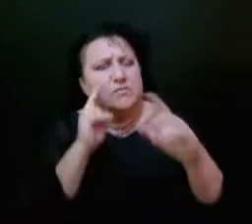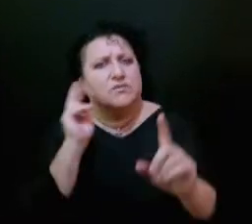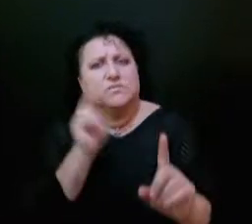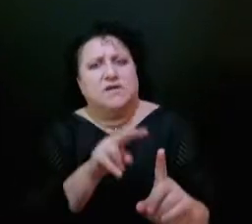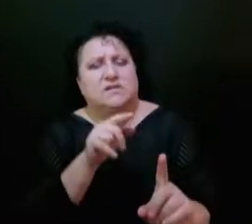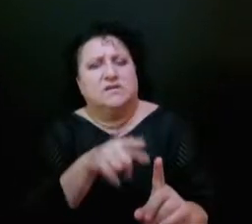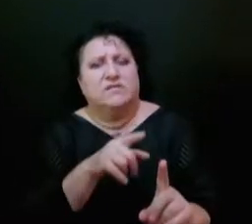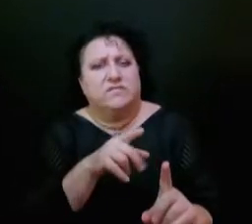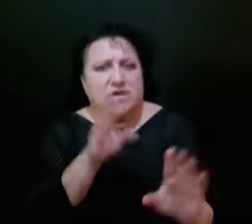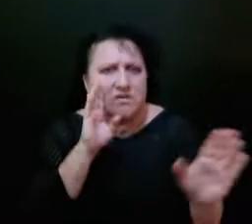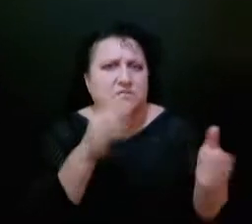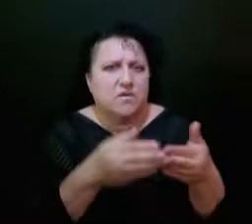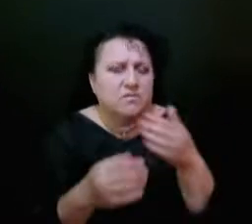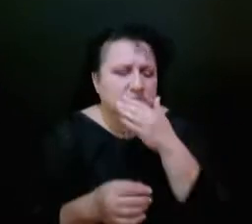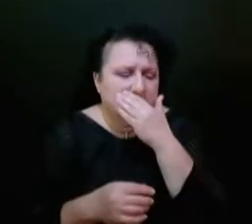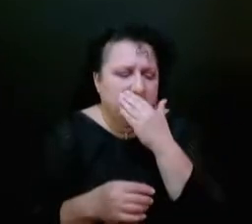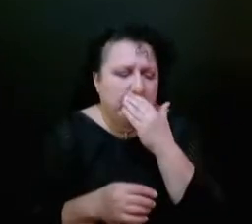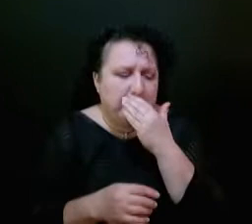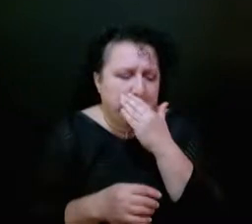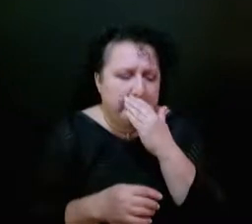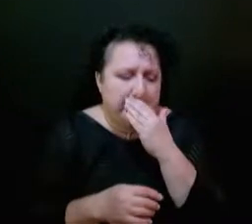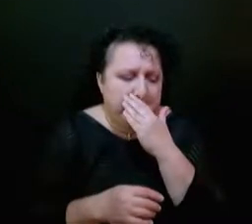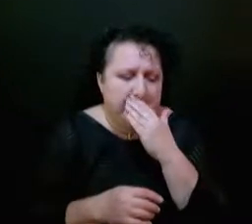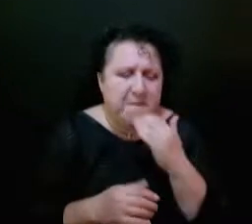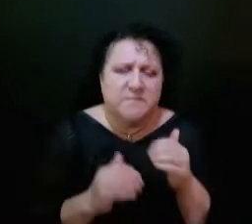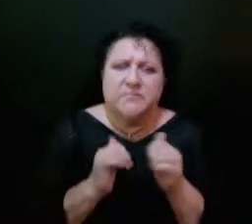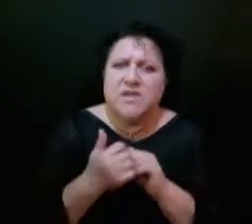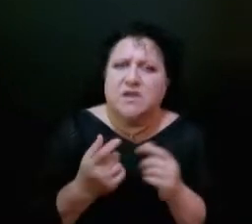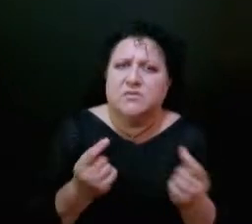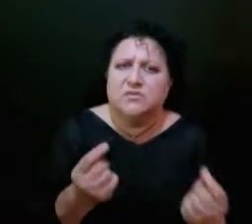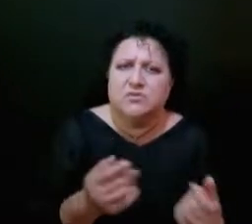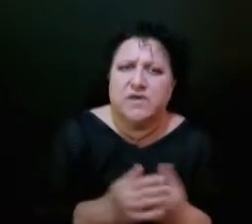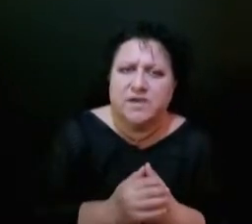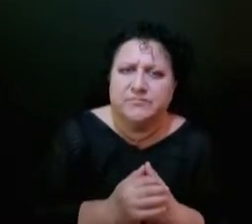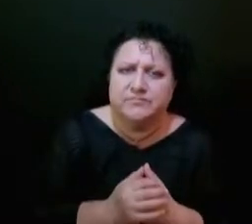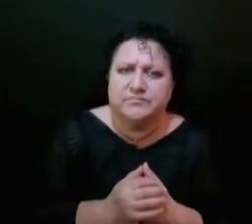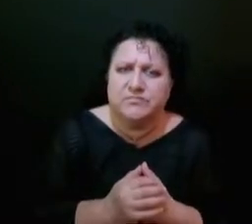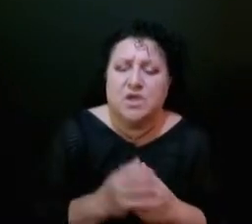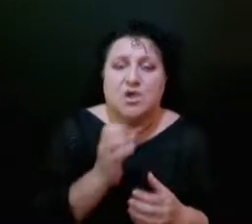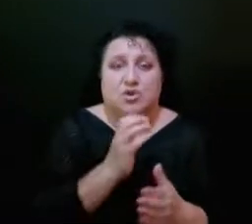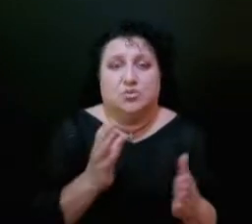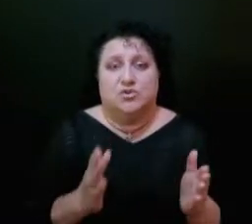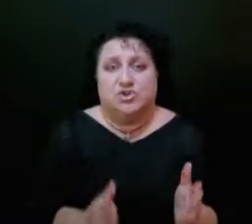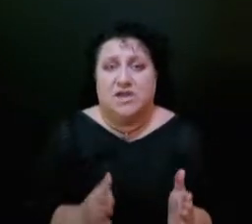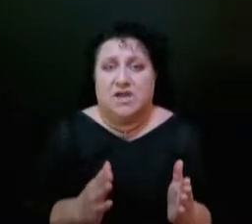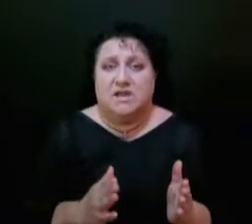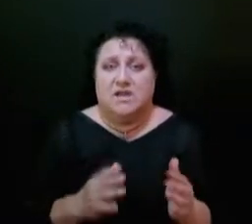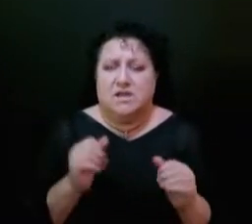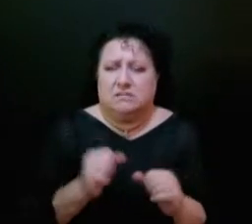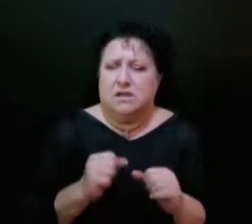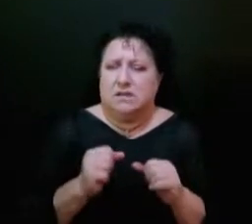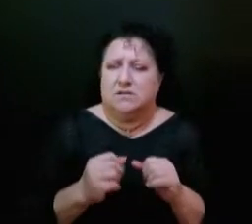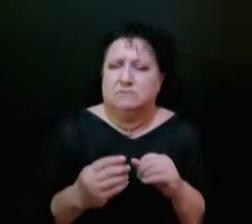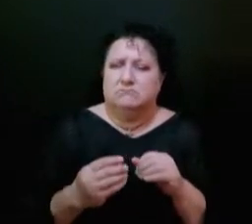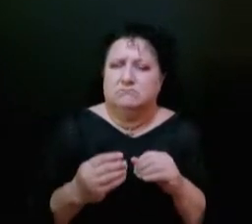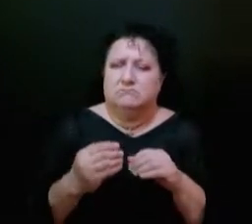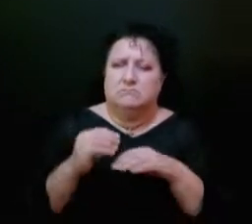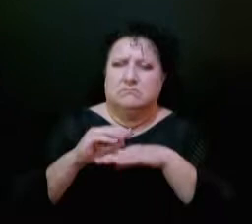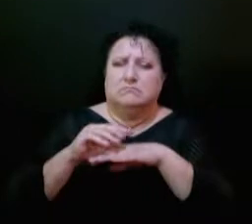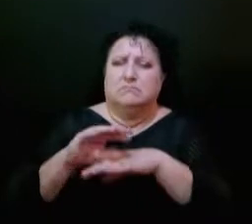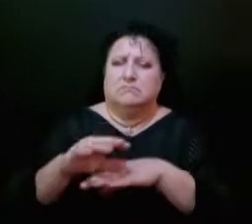this? I believe that Christianity has a tilt to the future. Christianity, we can live in this moment, we